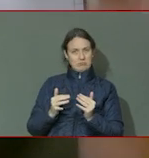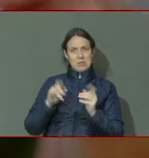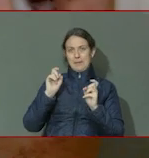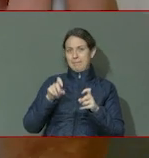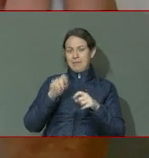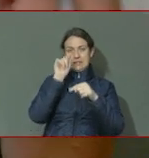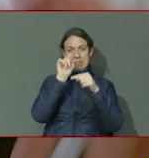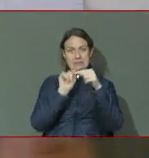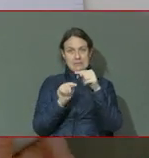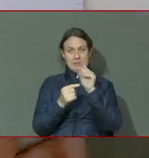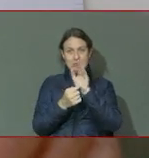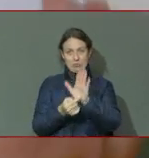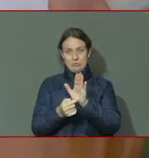guesser.